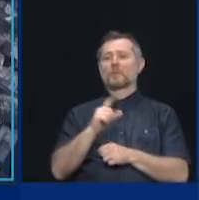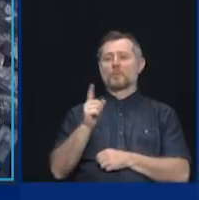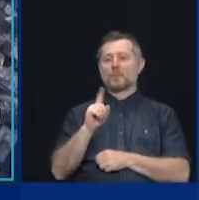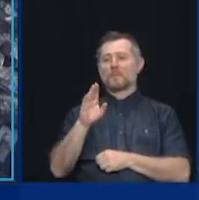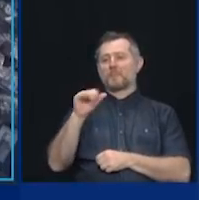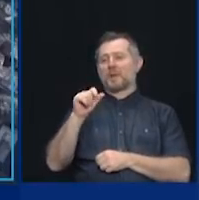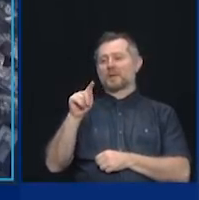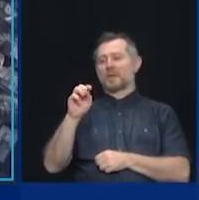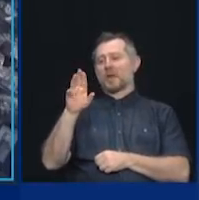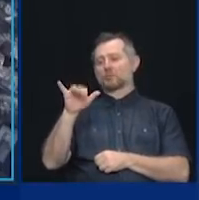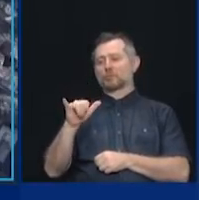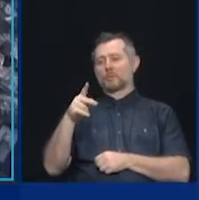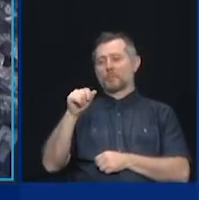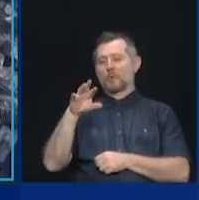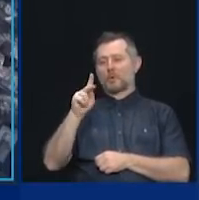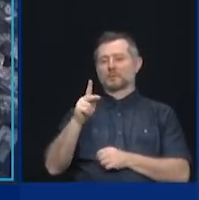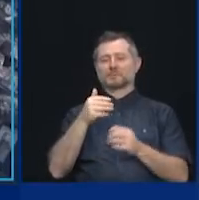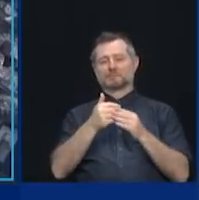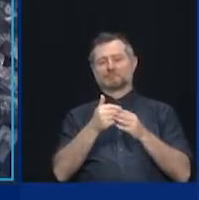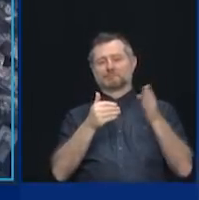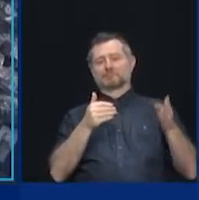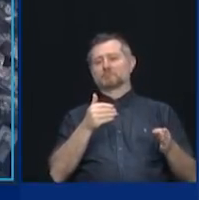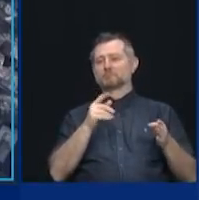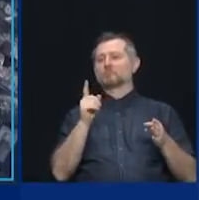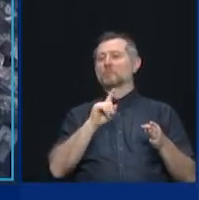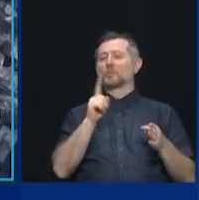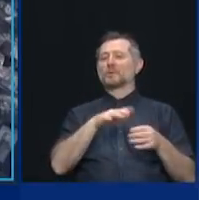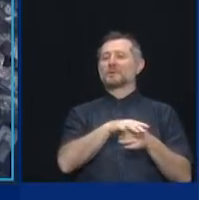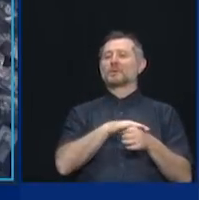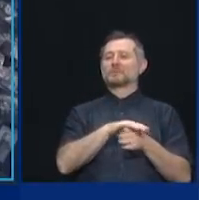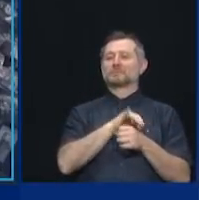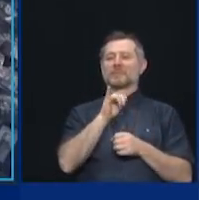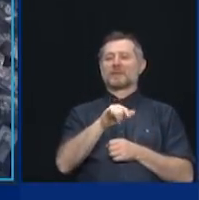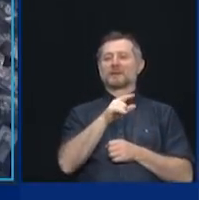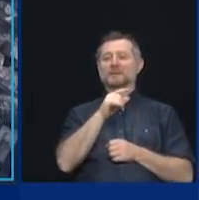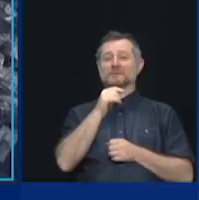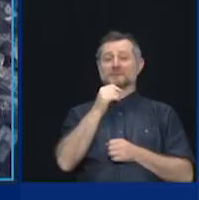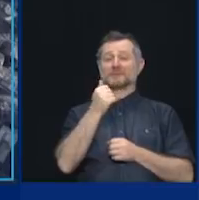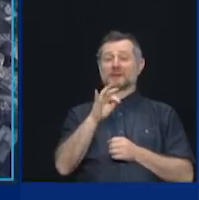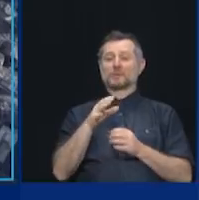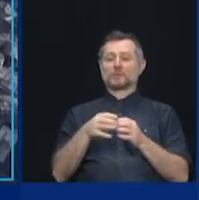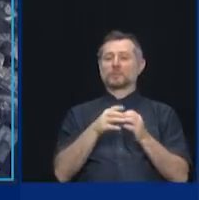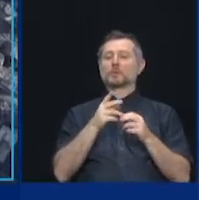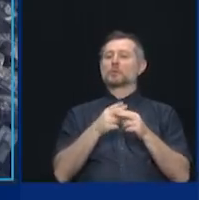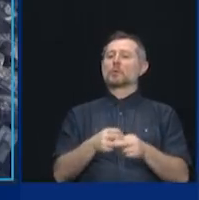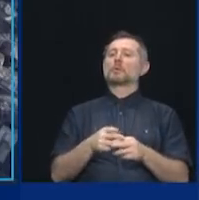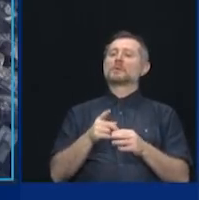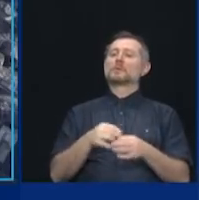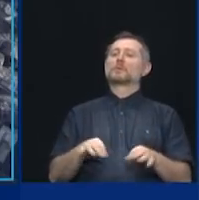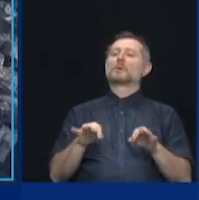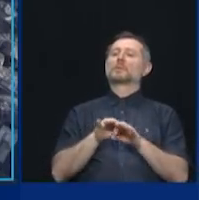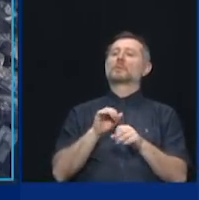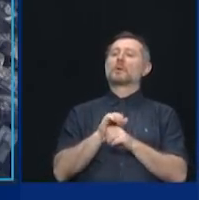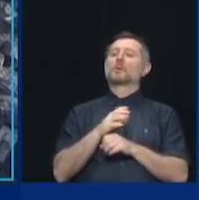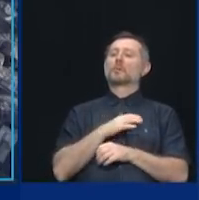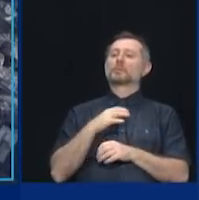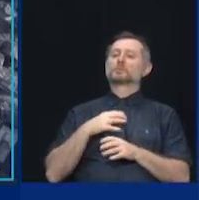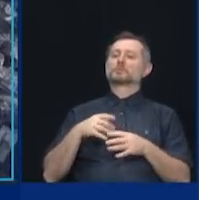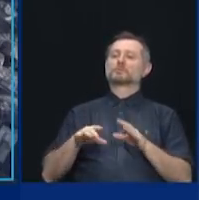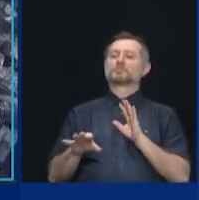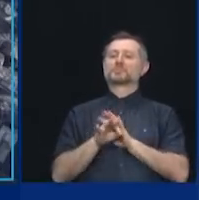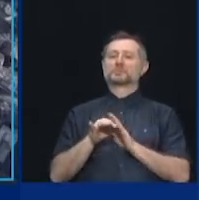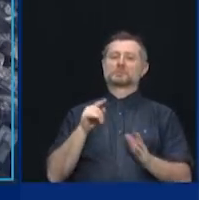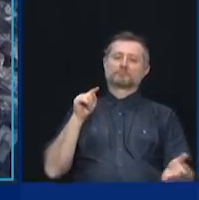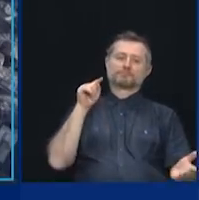Park City. That was the location that was picked by the Essential Worker Commission. It will be within view of